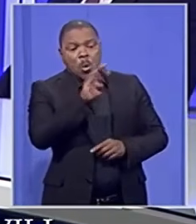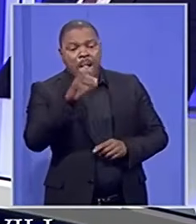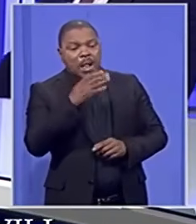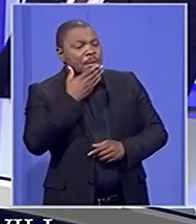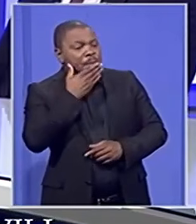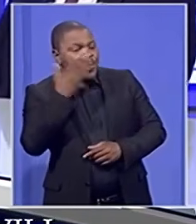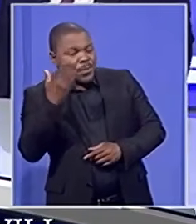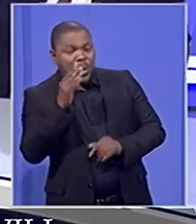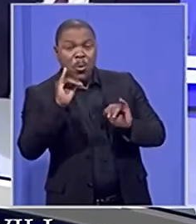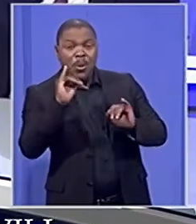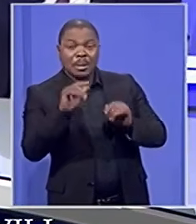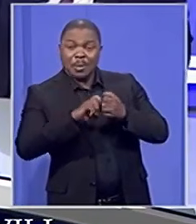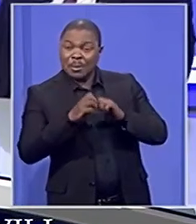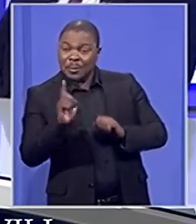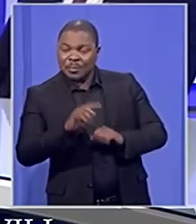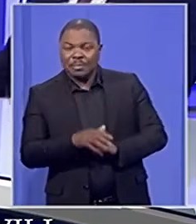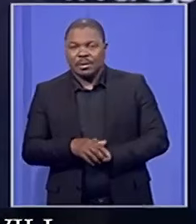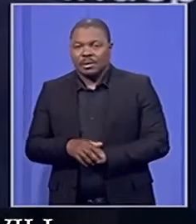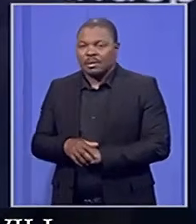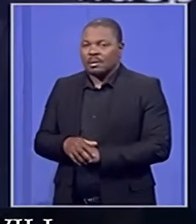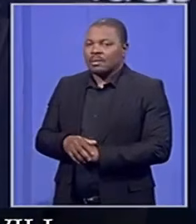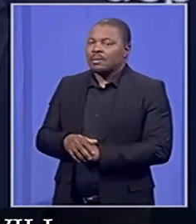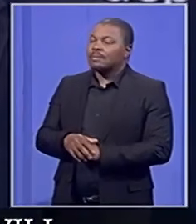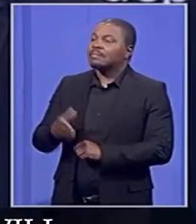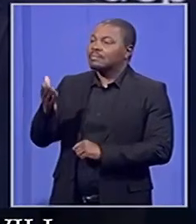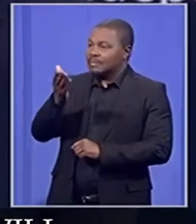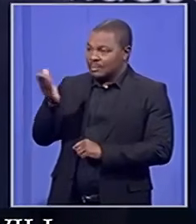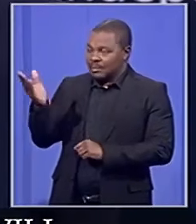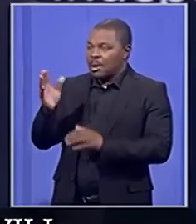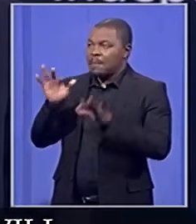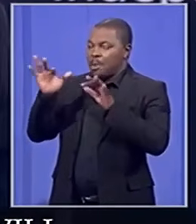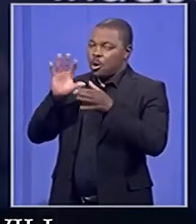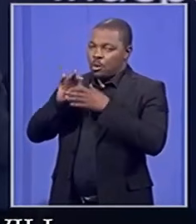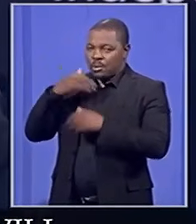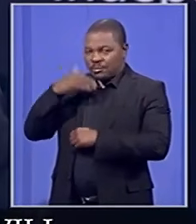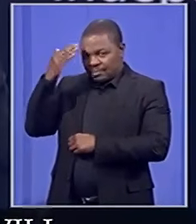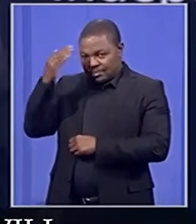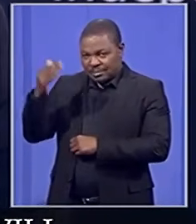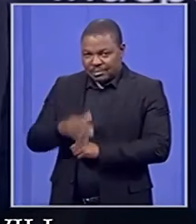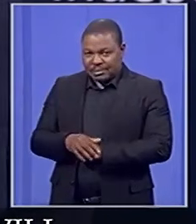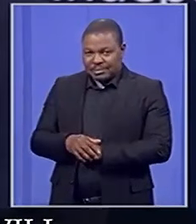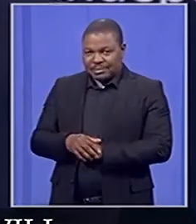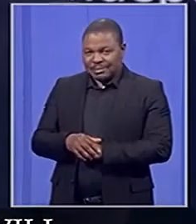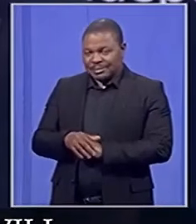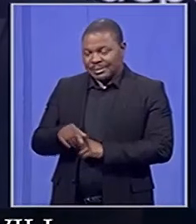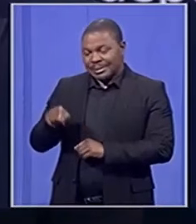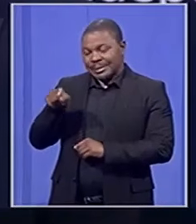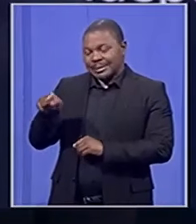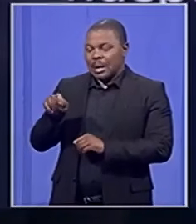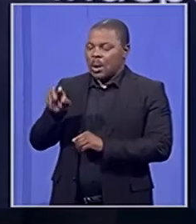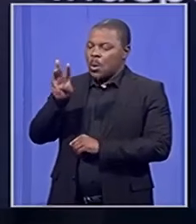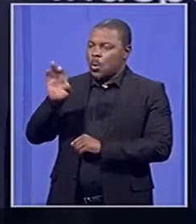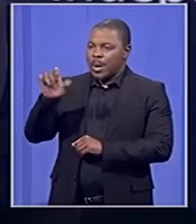baahi. Ke dumedise babuhi lapeng Thato. Kotsi ya ho se bane le will